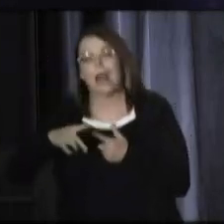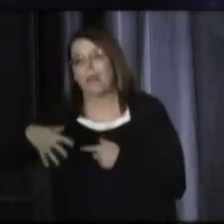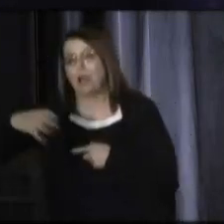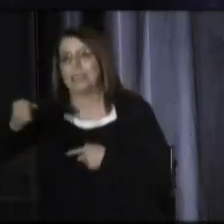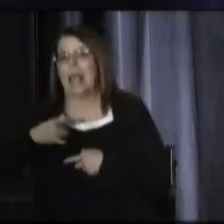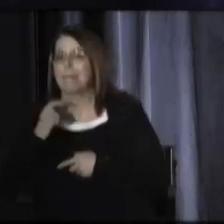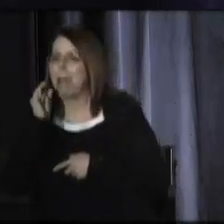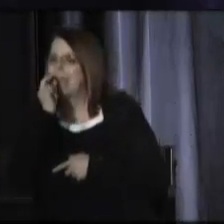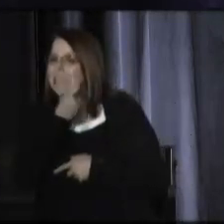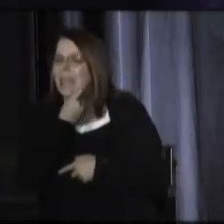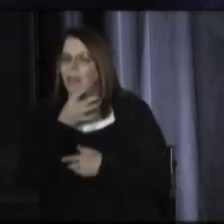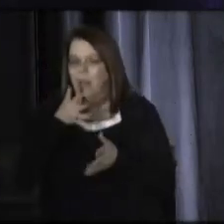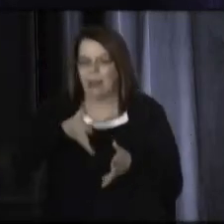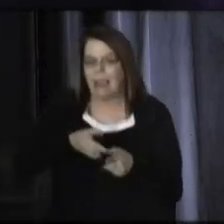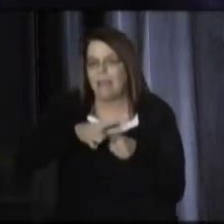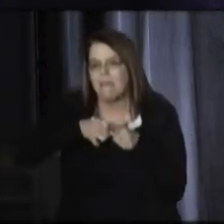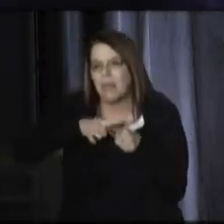practice.